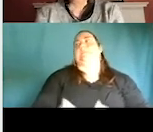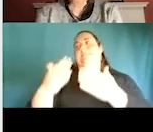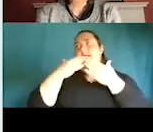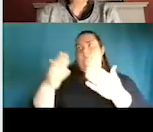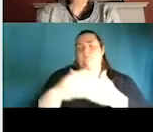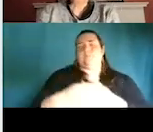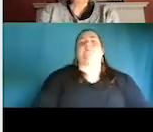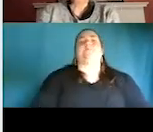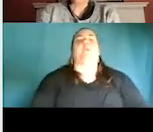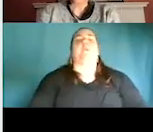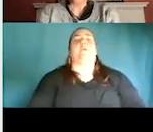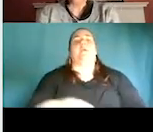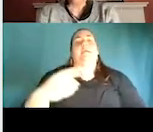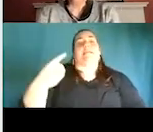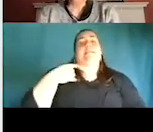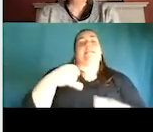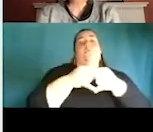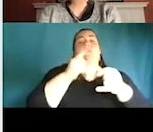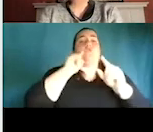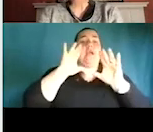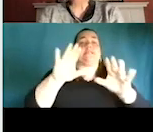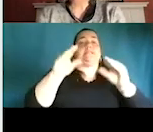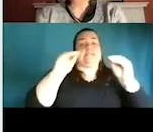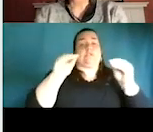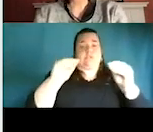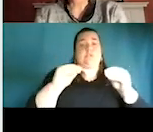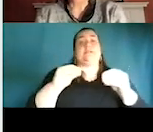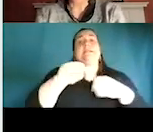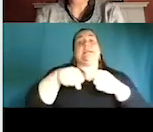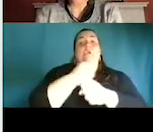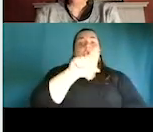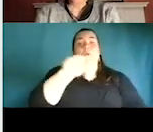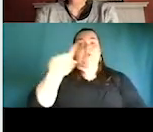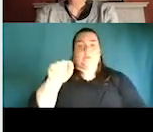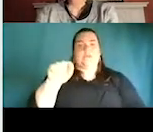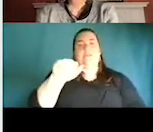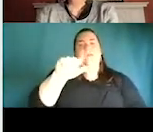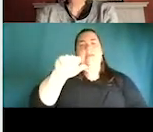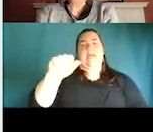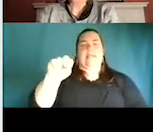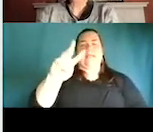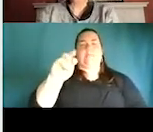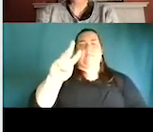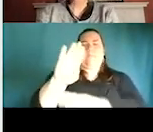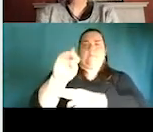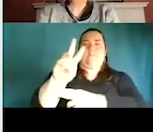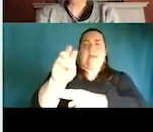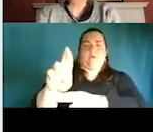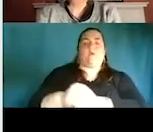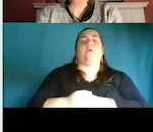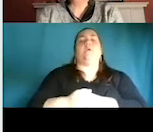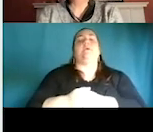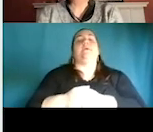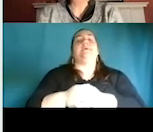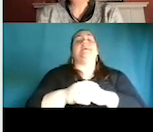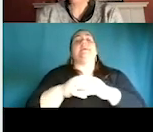The Dean's Award for Excellence in Teaching. The 2020 winner is Alan Bauer. Professor Bauer is described as a teacher who